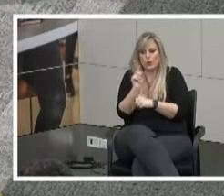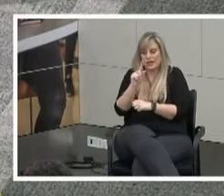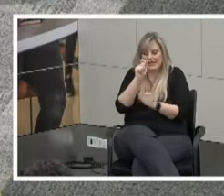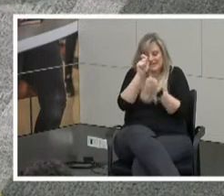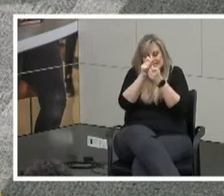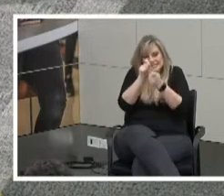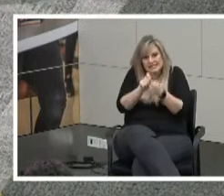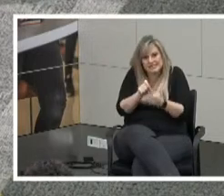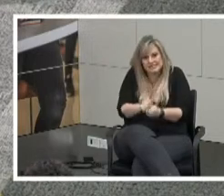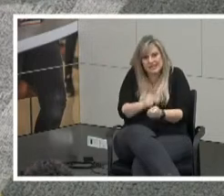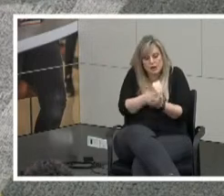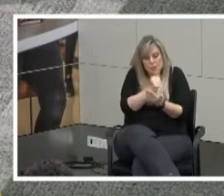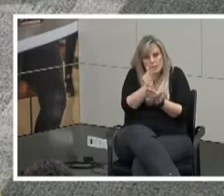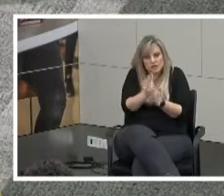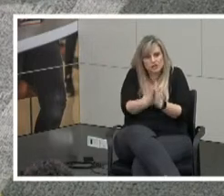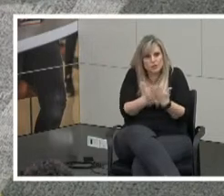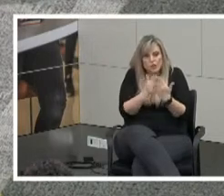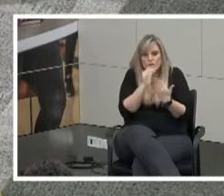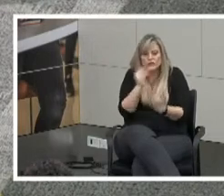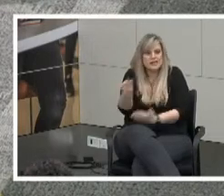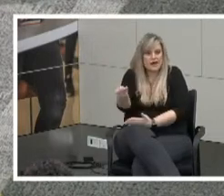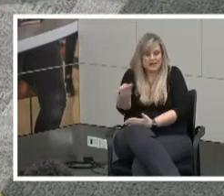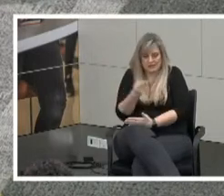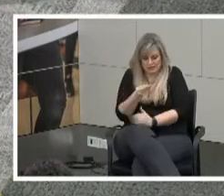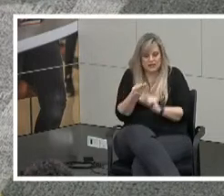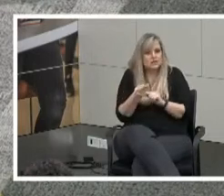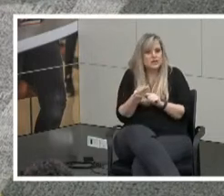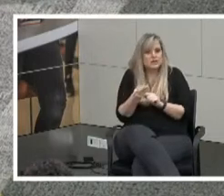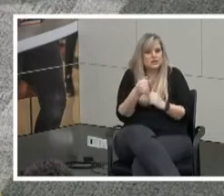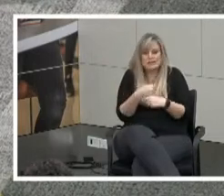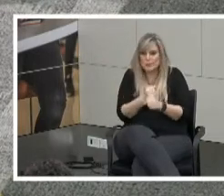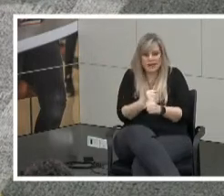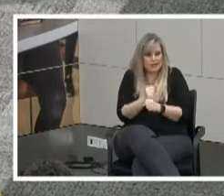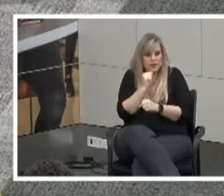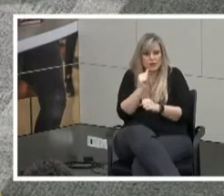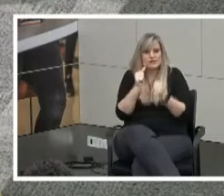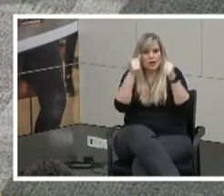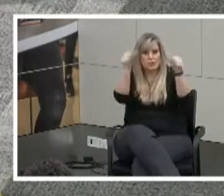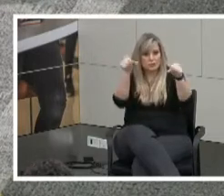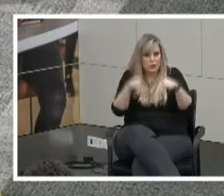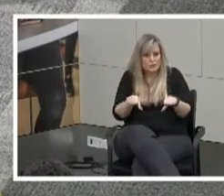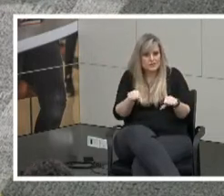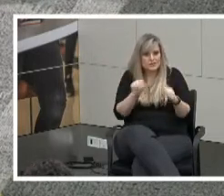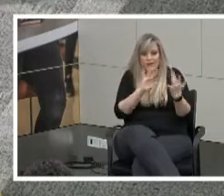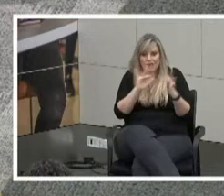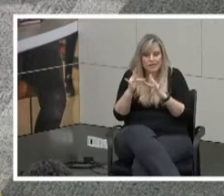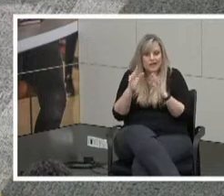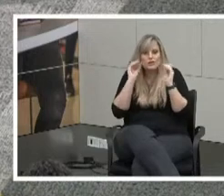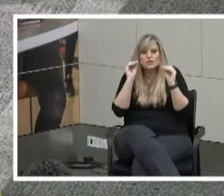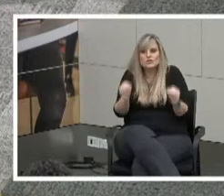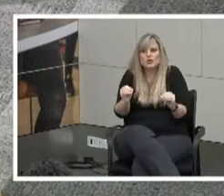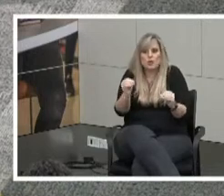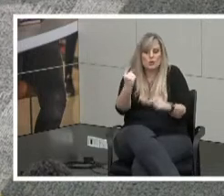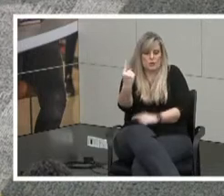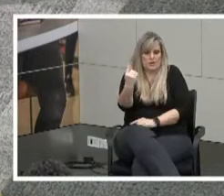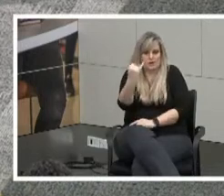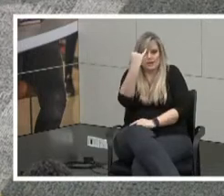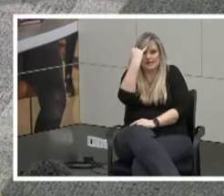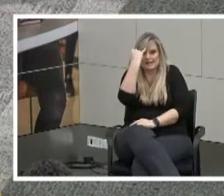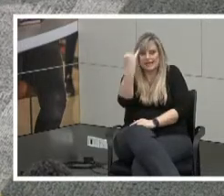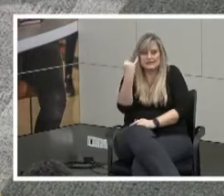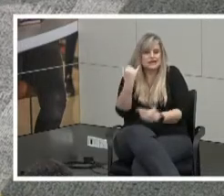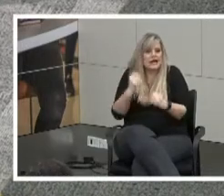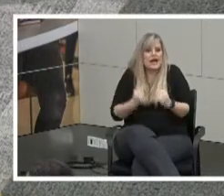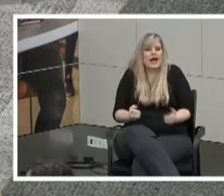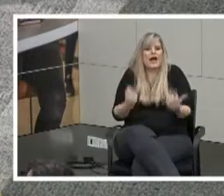detailed budget book was not made and was not put on the website no one has any idea how much